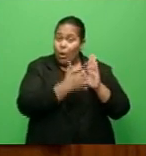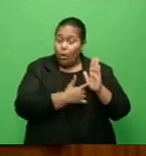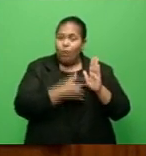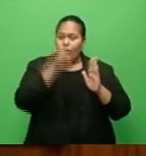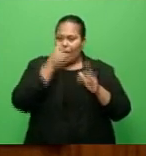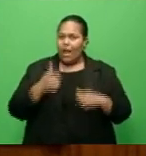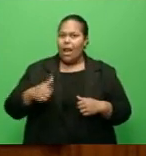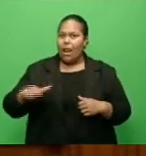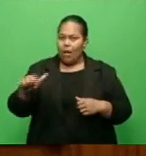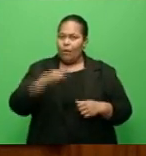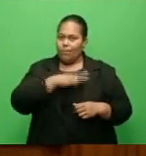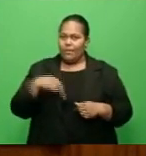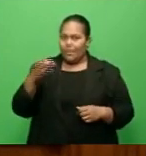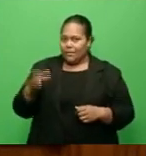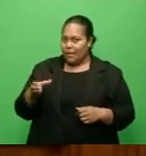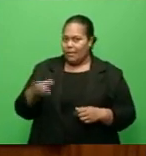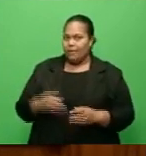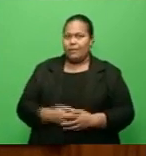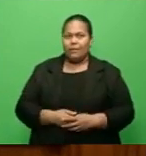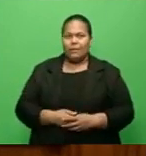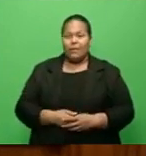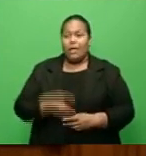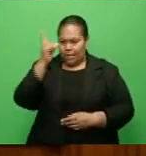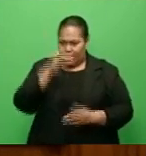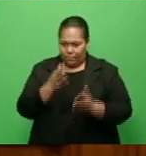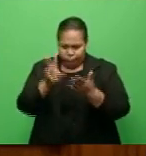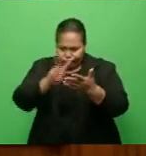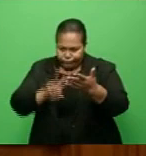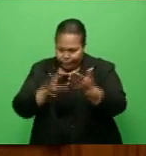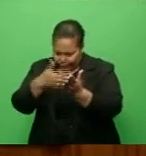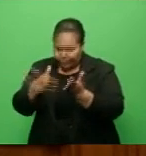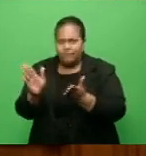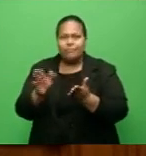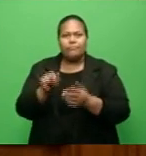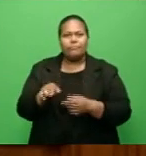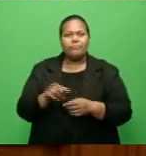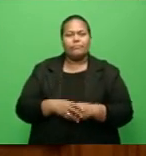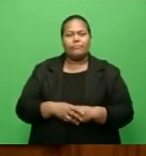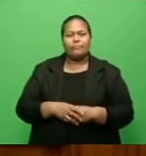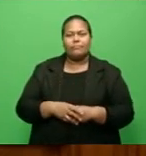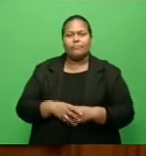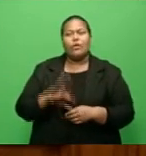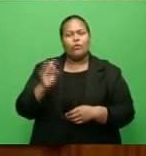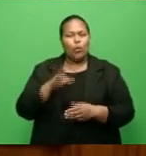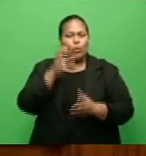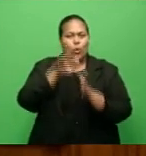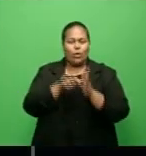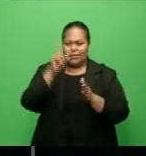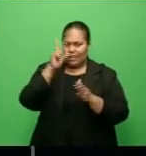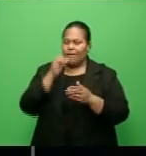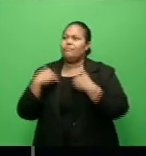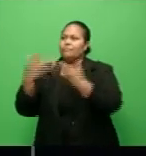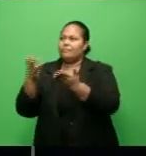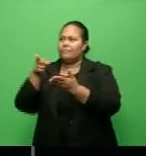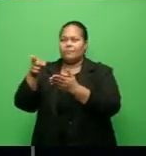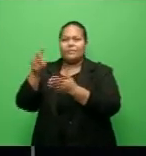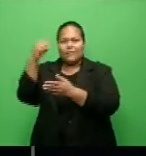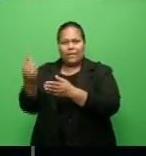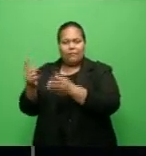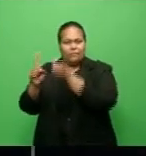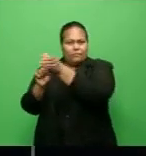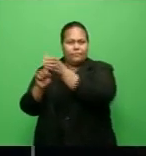able to, through the PS, pass the regulations and be able to pass on those costs. People who want